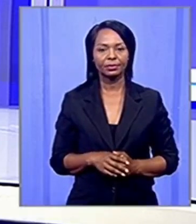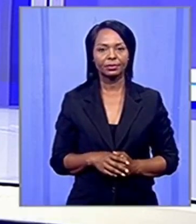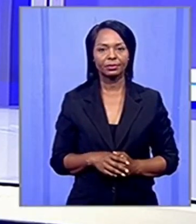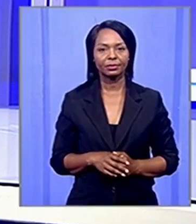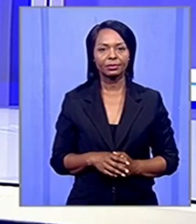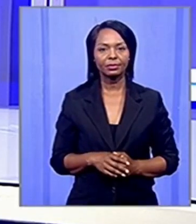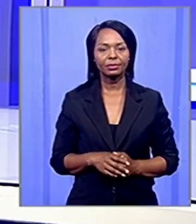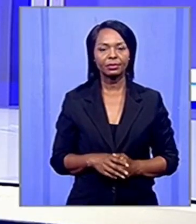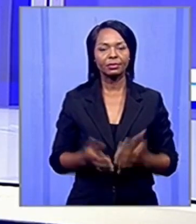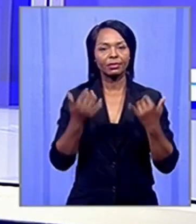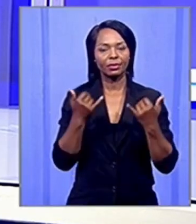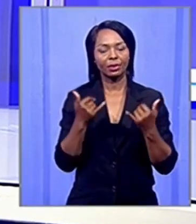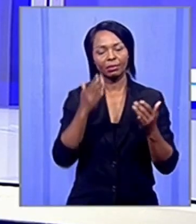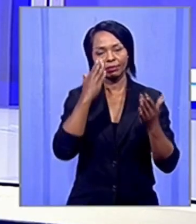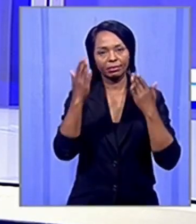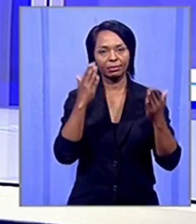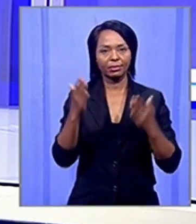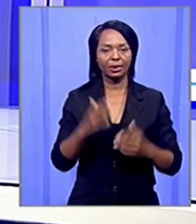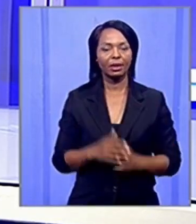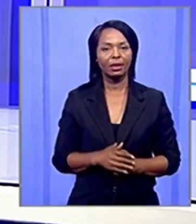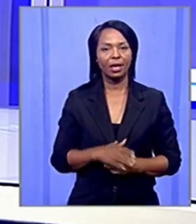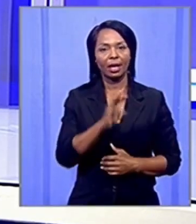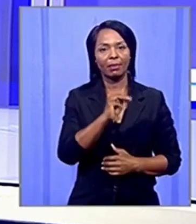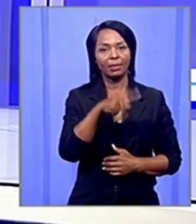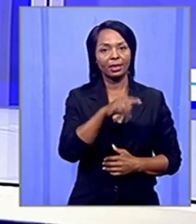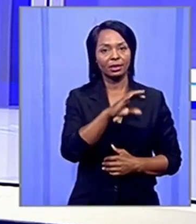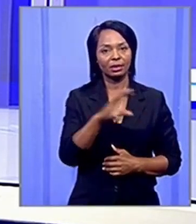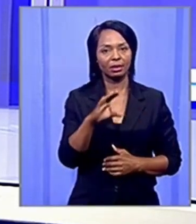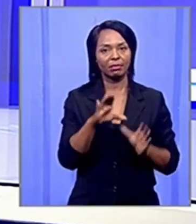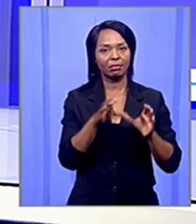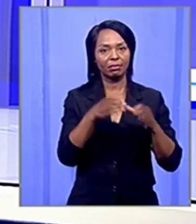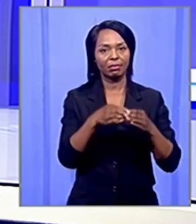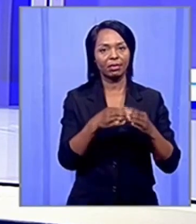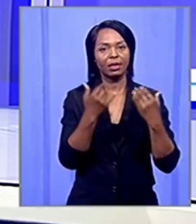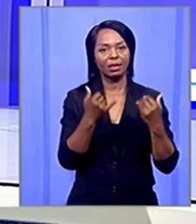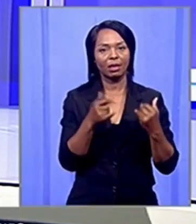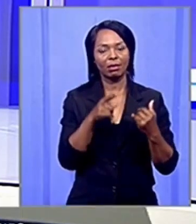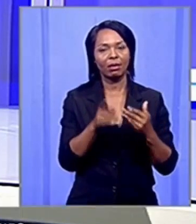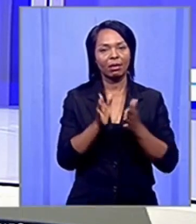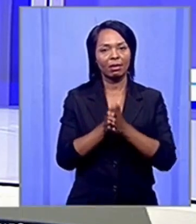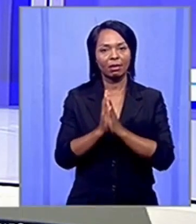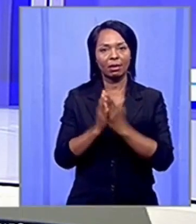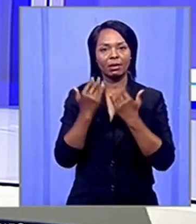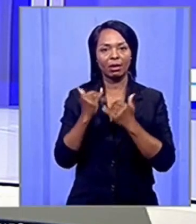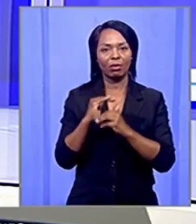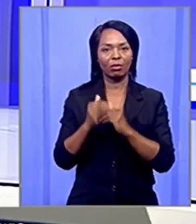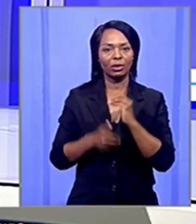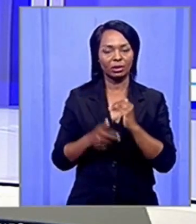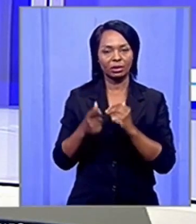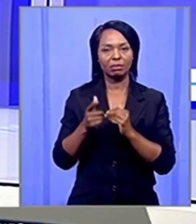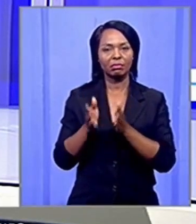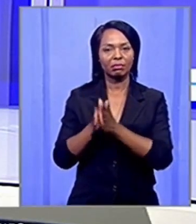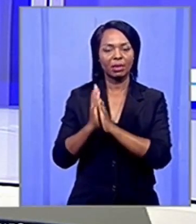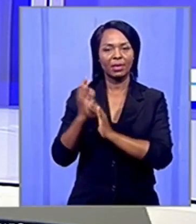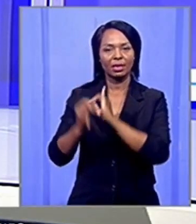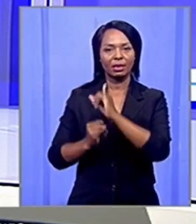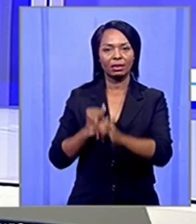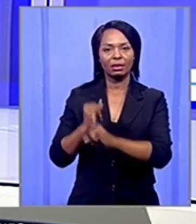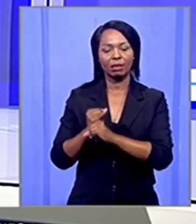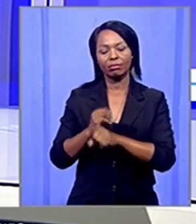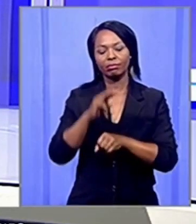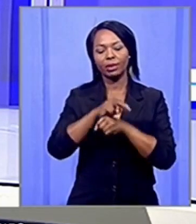Madume ba gaetsho, Multi-Party Charter kana MPC e sireleditse kopo ya yona ya go kopa mekgatlho ya boditšhabatšhaba go